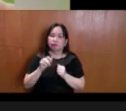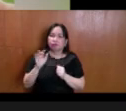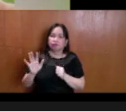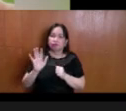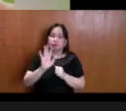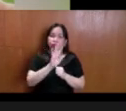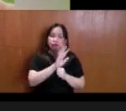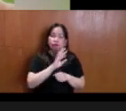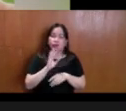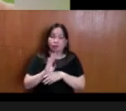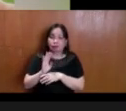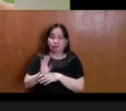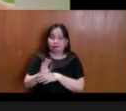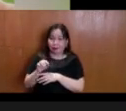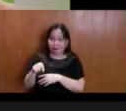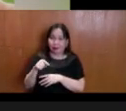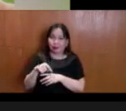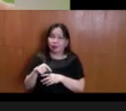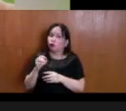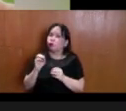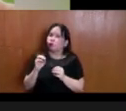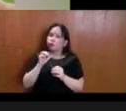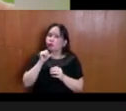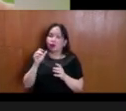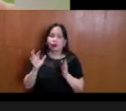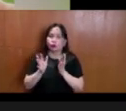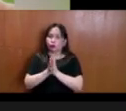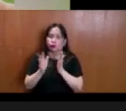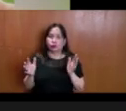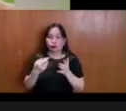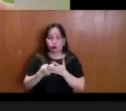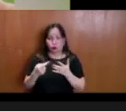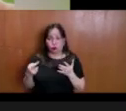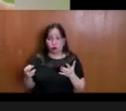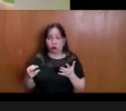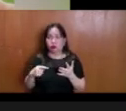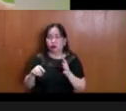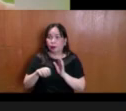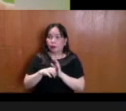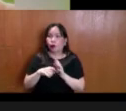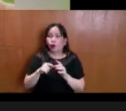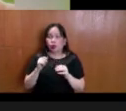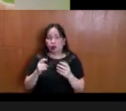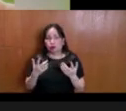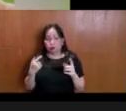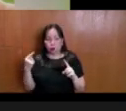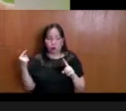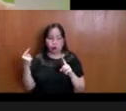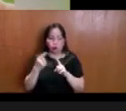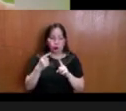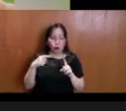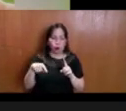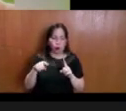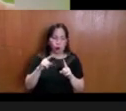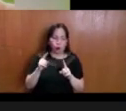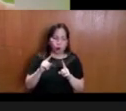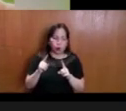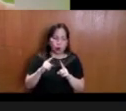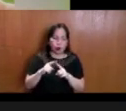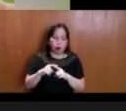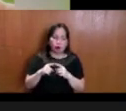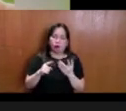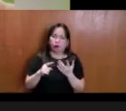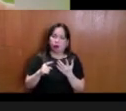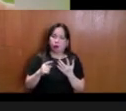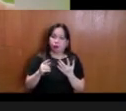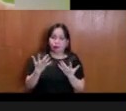ones that actually do not have much resources, for example, to really pursue, let's say, this twin